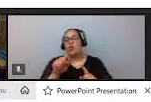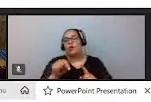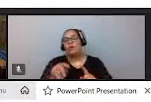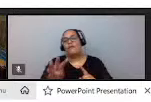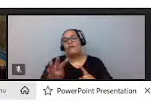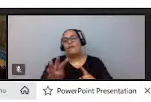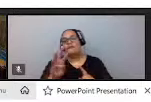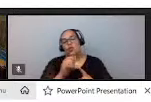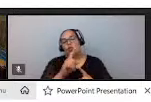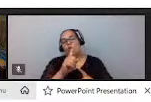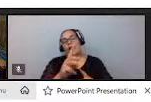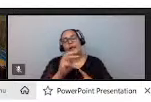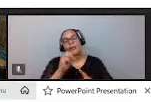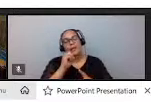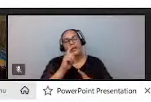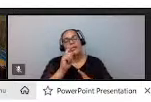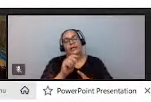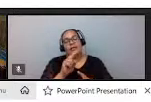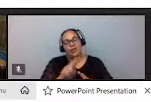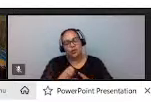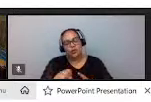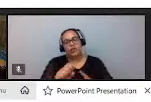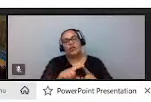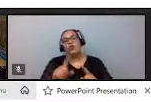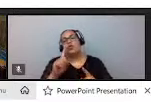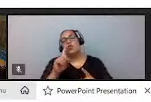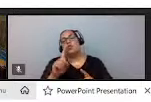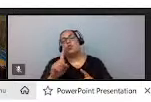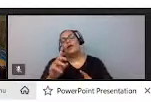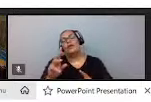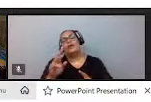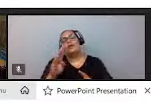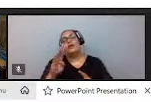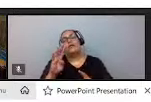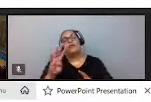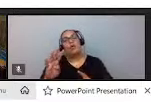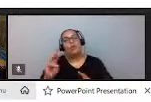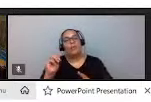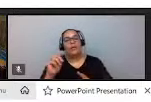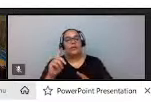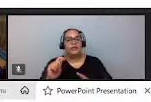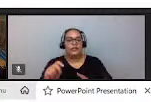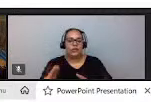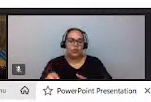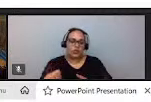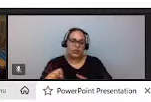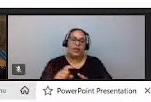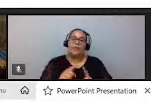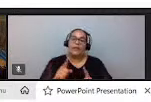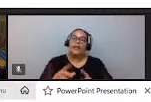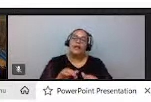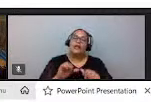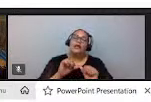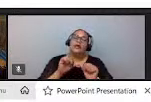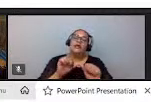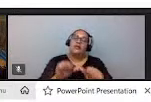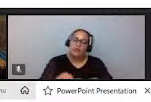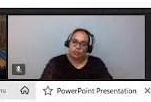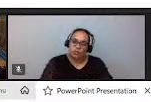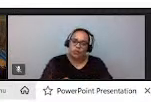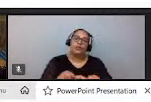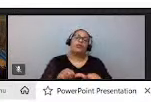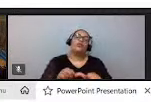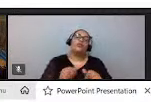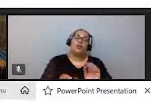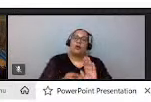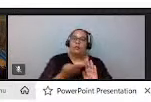apologies 1 million teus to 1.4 million teus um and this continues to be uh